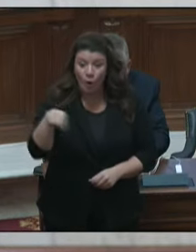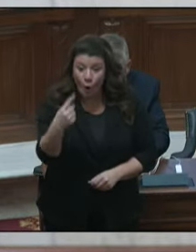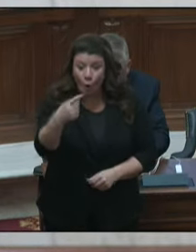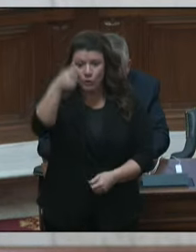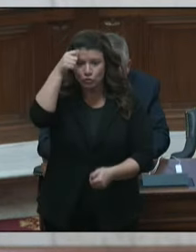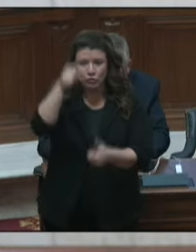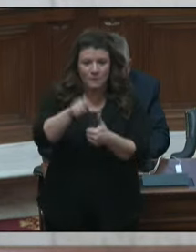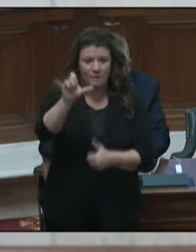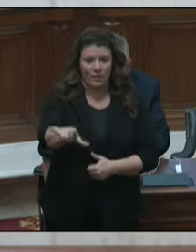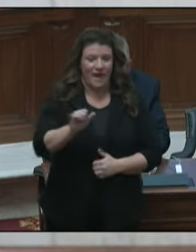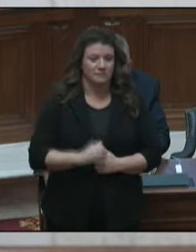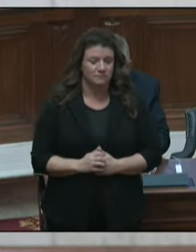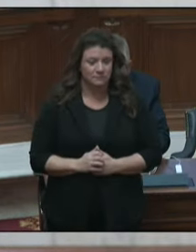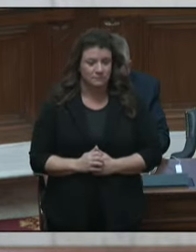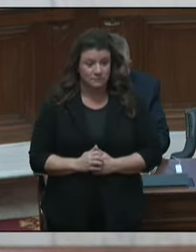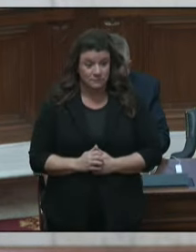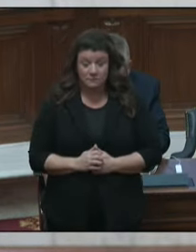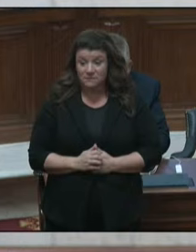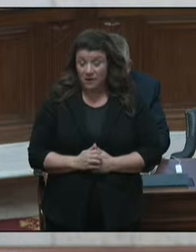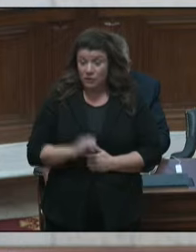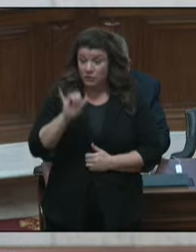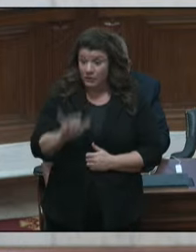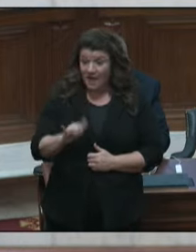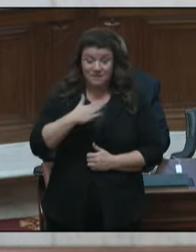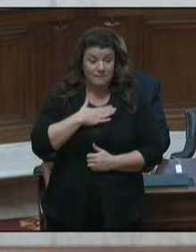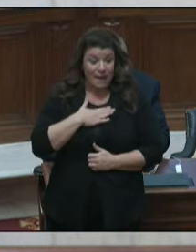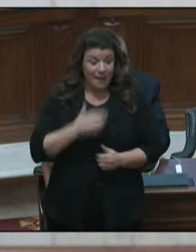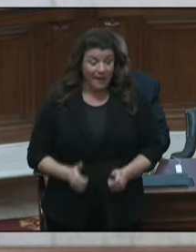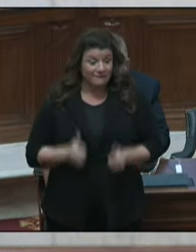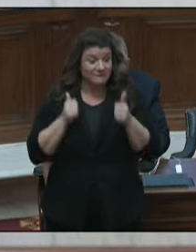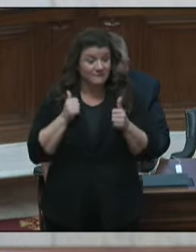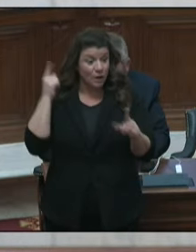that." Well, that's how I've lived my life.